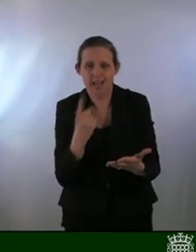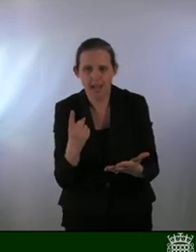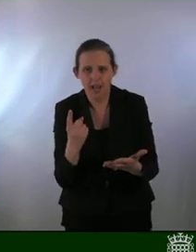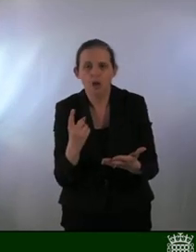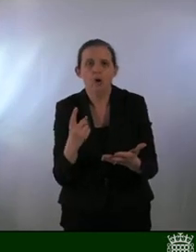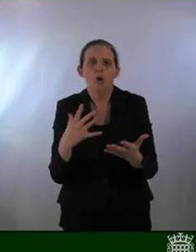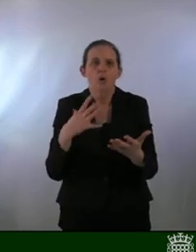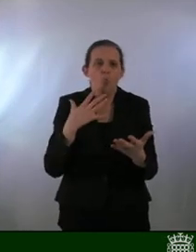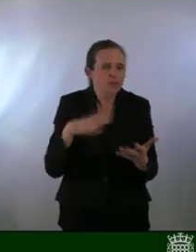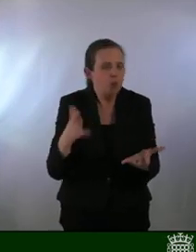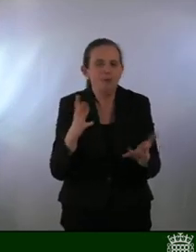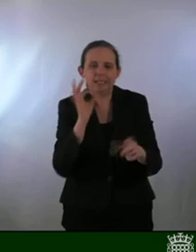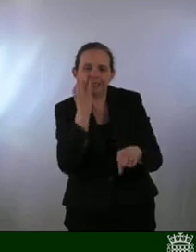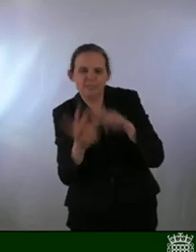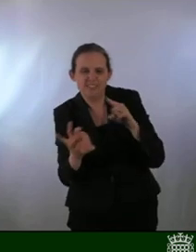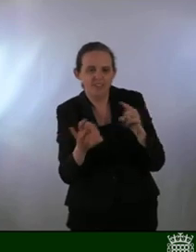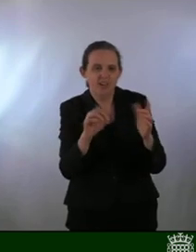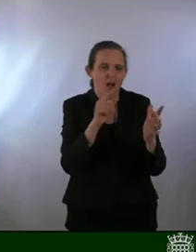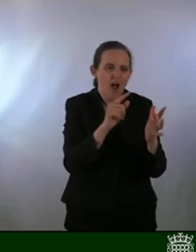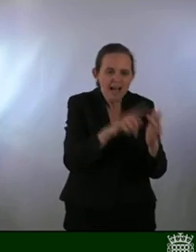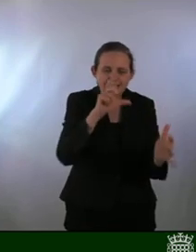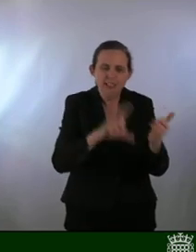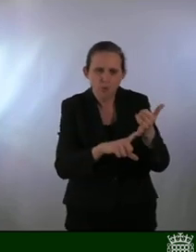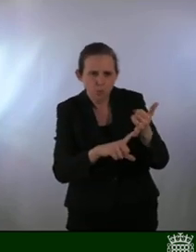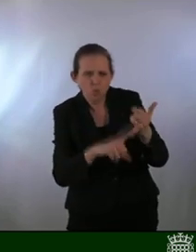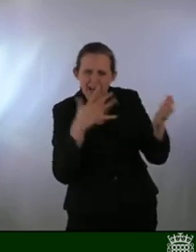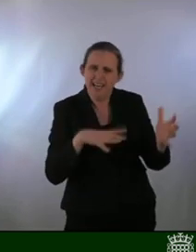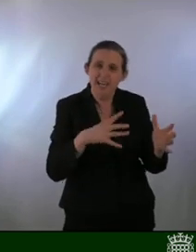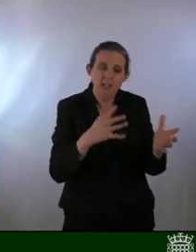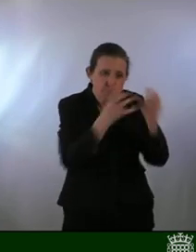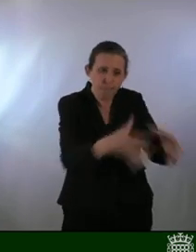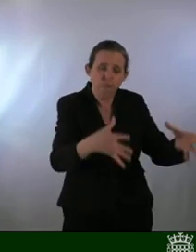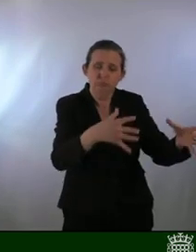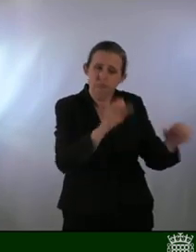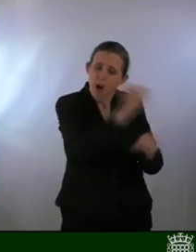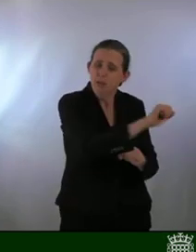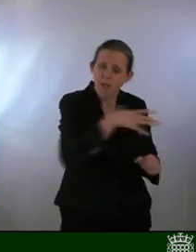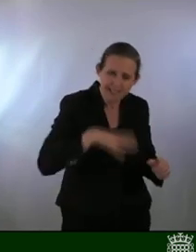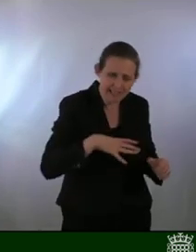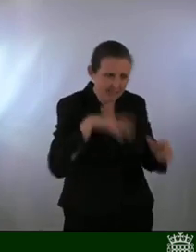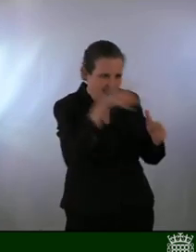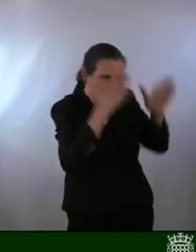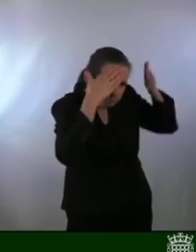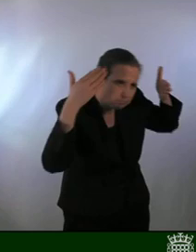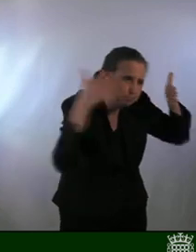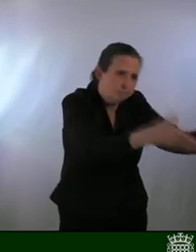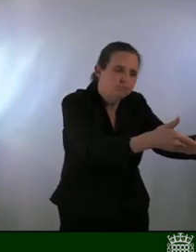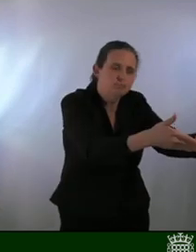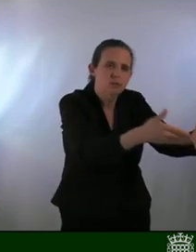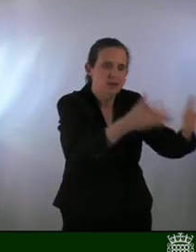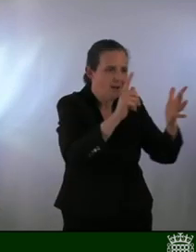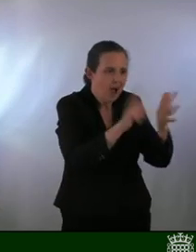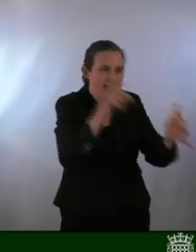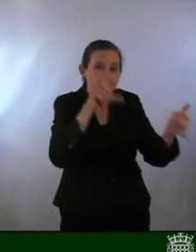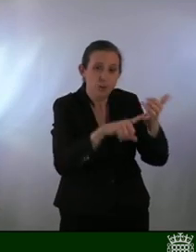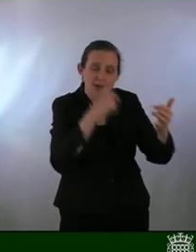type of intensive care capacity. Of course we need intensive care capacity, and we need very specific intensive care capacity that can do